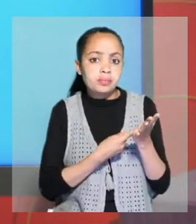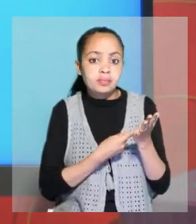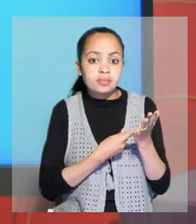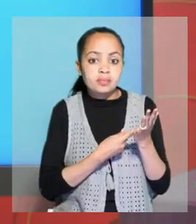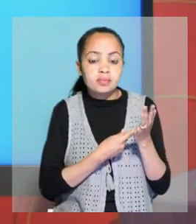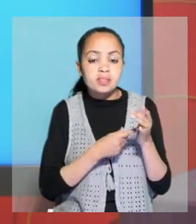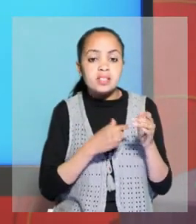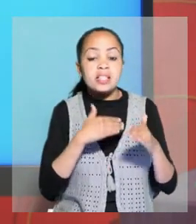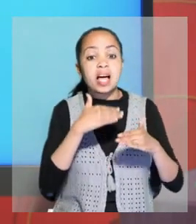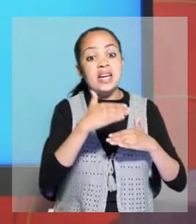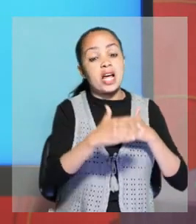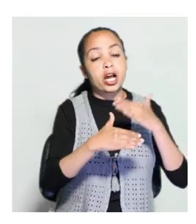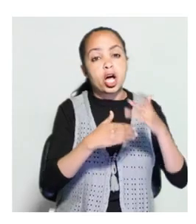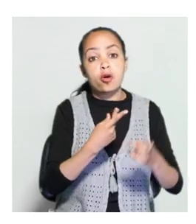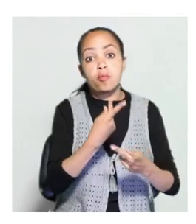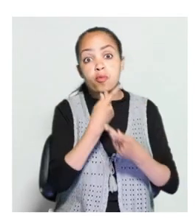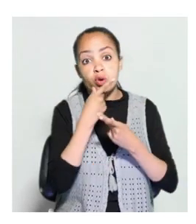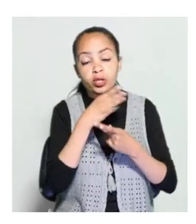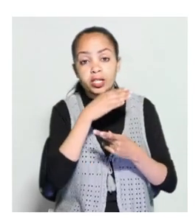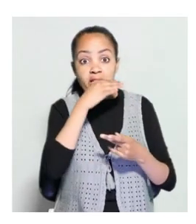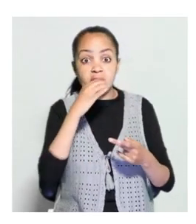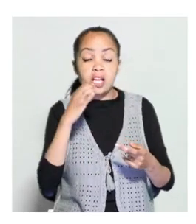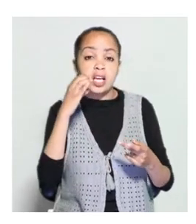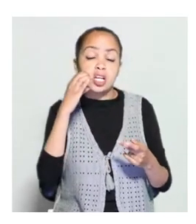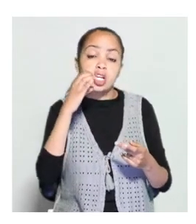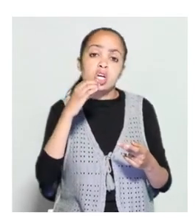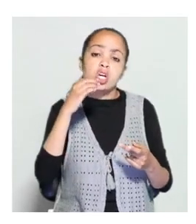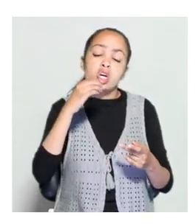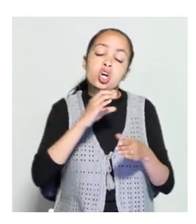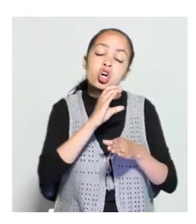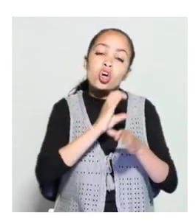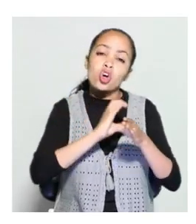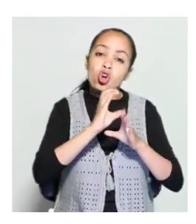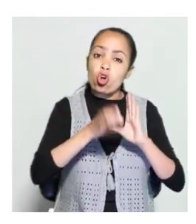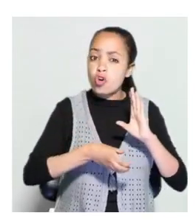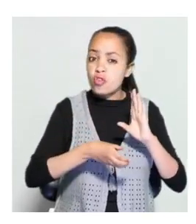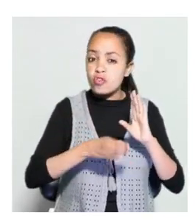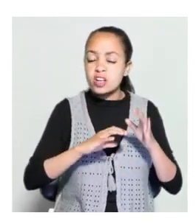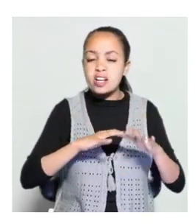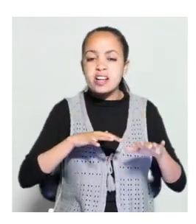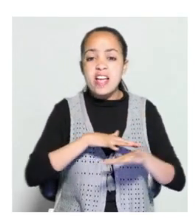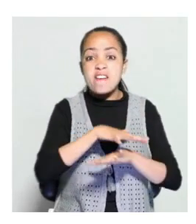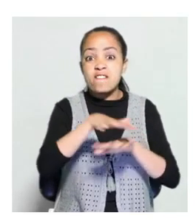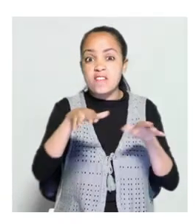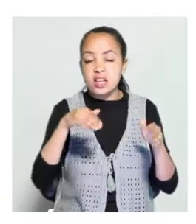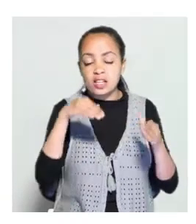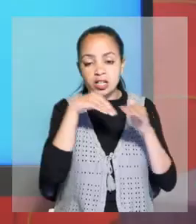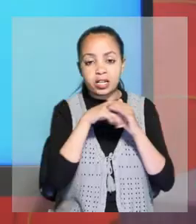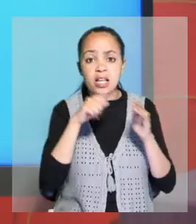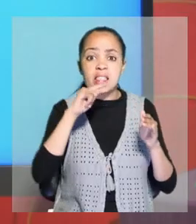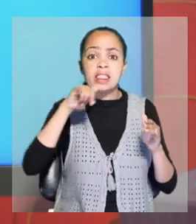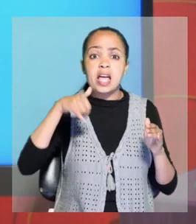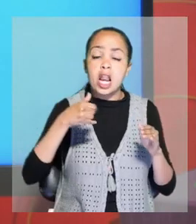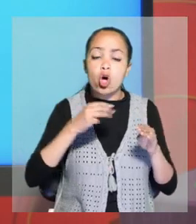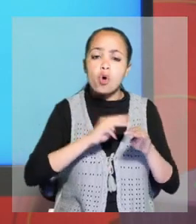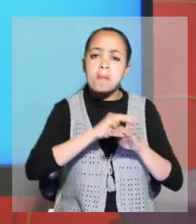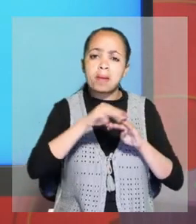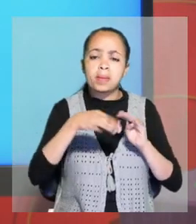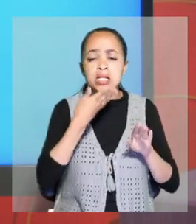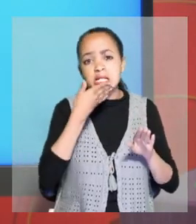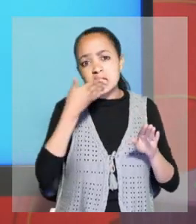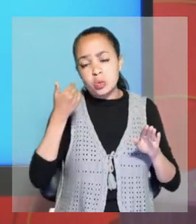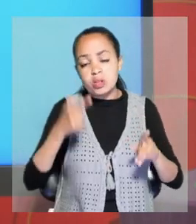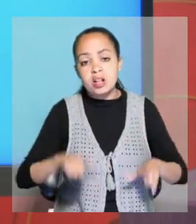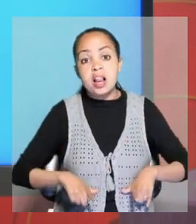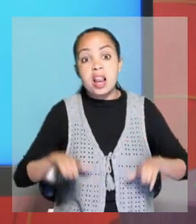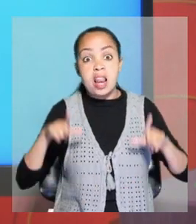an array of protein and the chlorophyll that are embedded in thylakoid membrane which is suited for